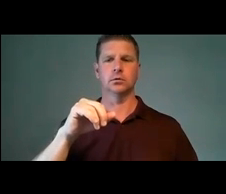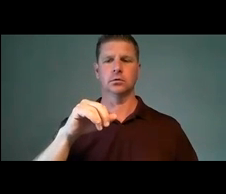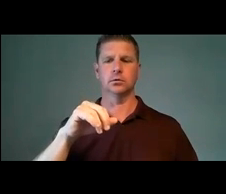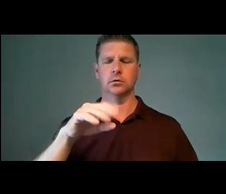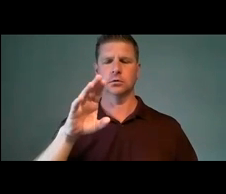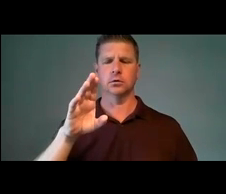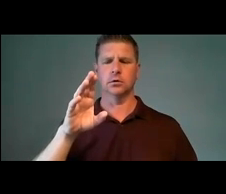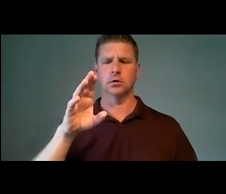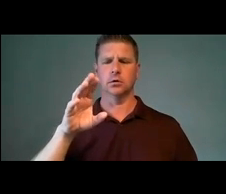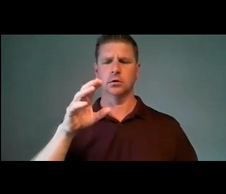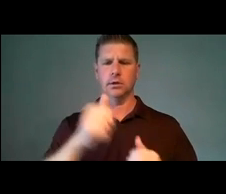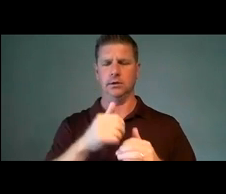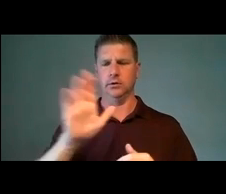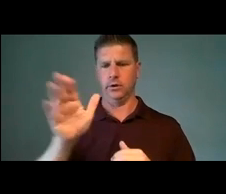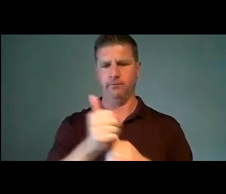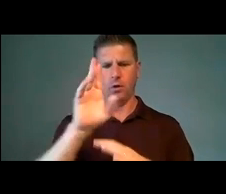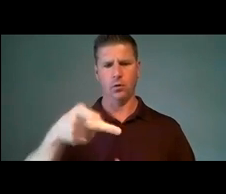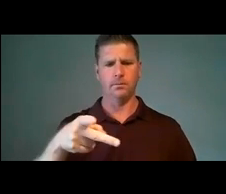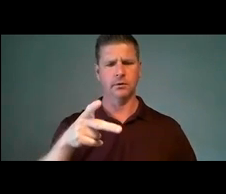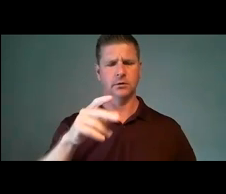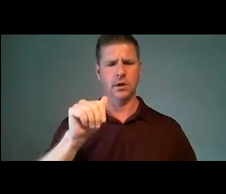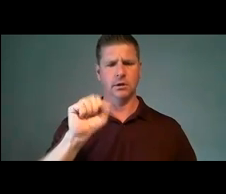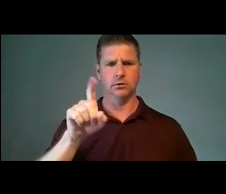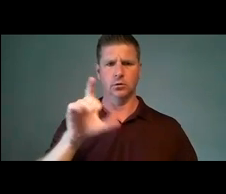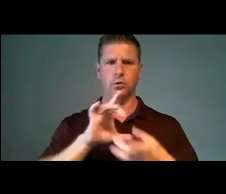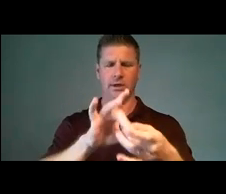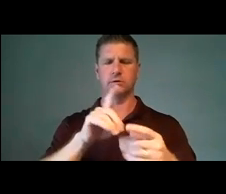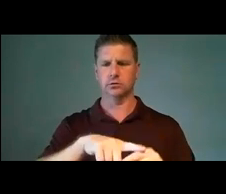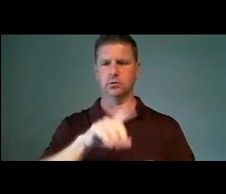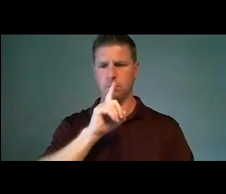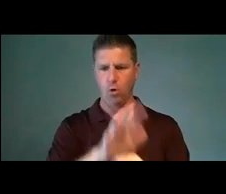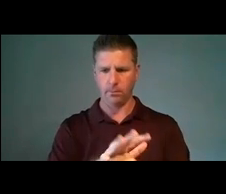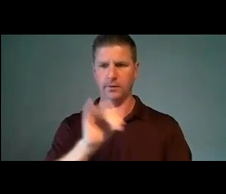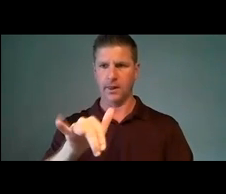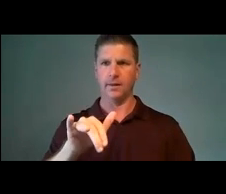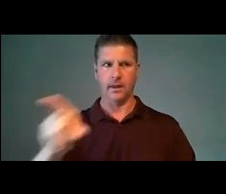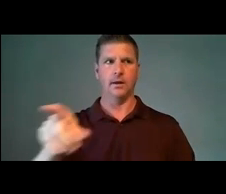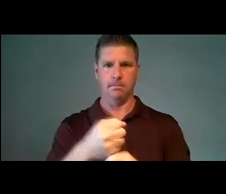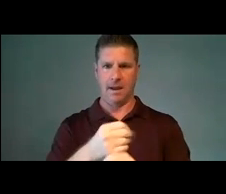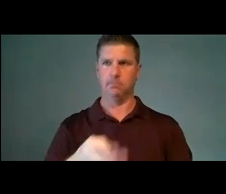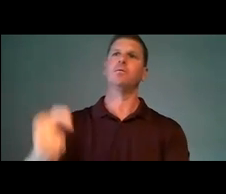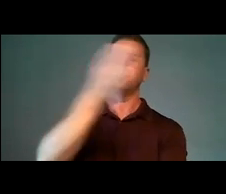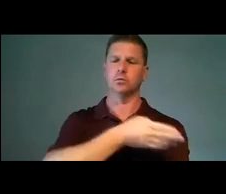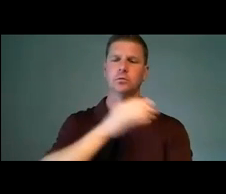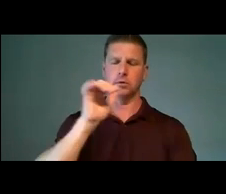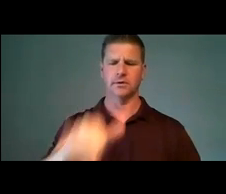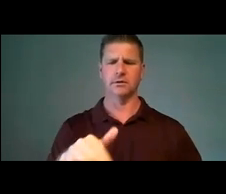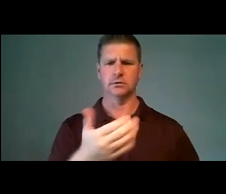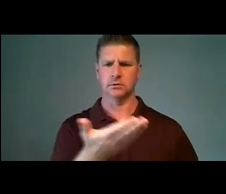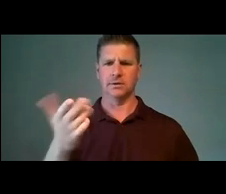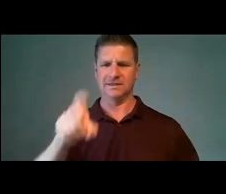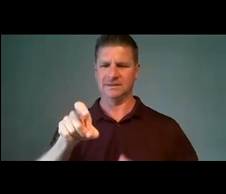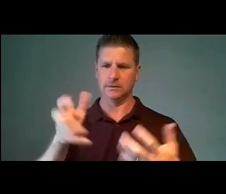sure in their follow-up as it relates to the promises that they make coming in, that stuff needs to match